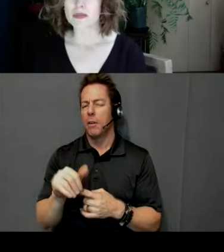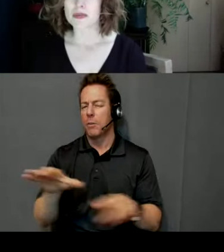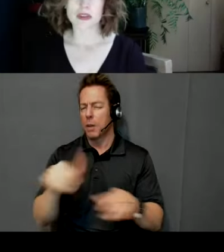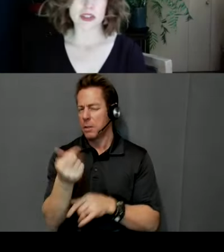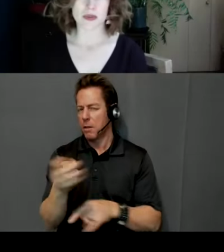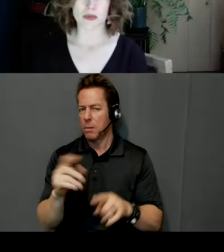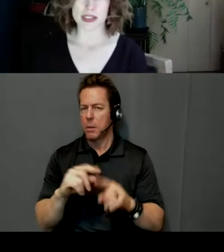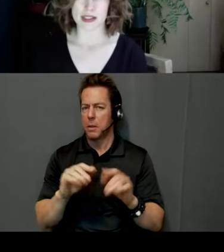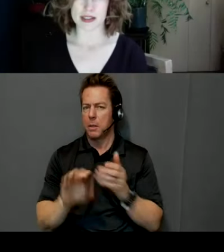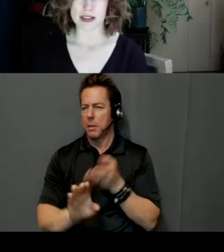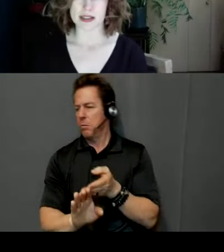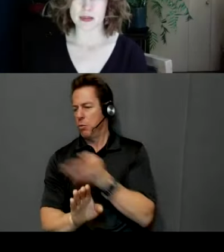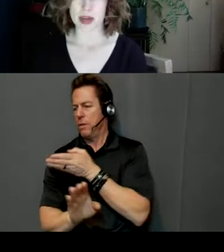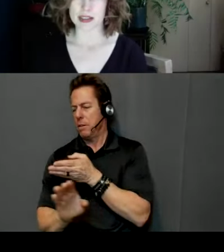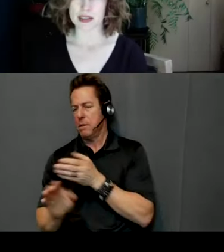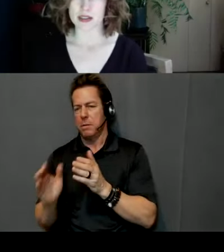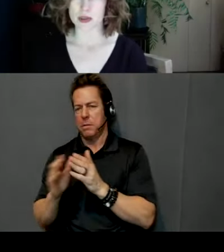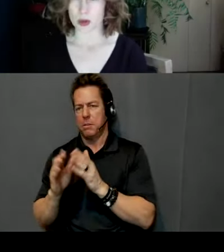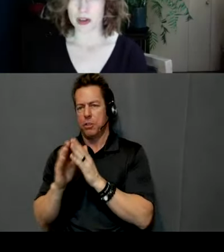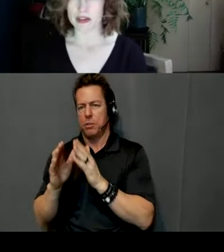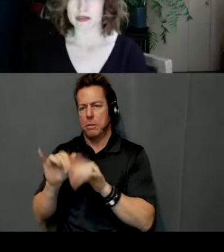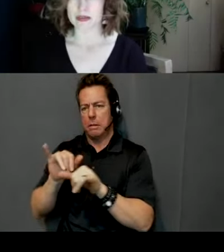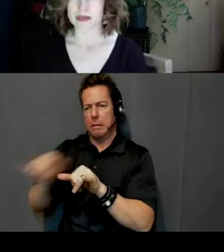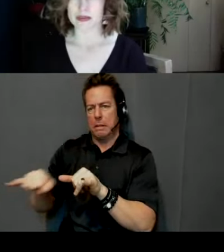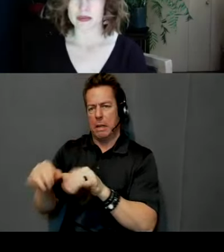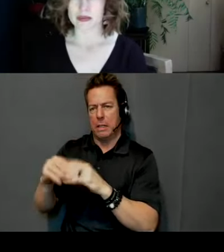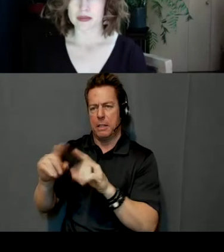your previous residencies impacted your work?